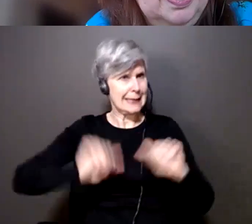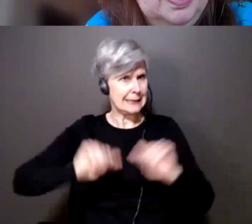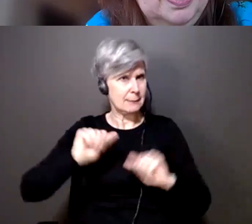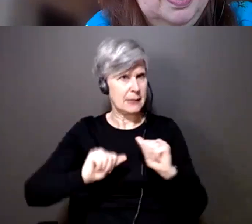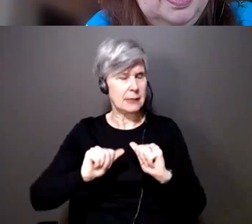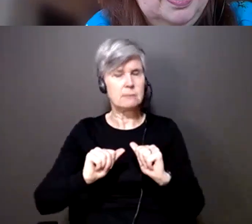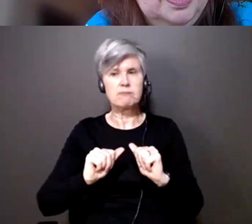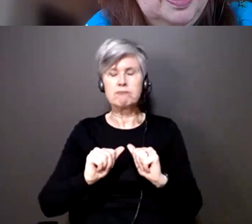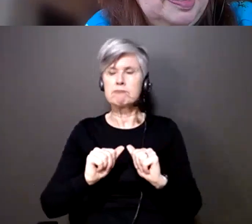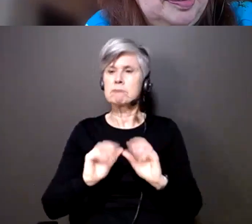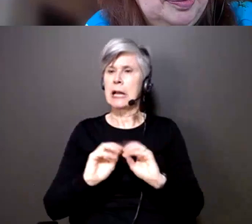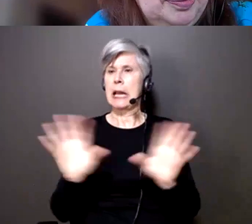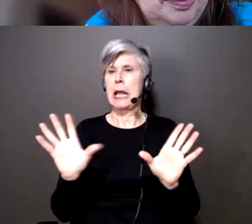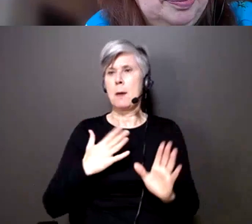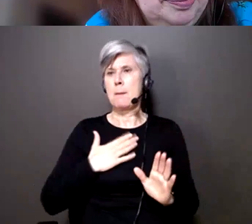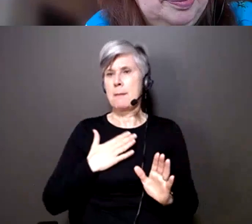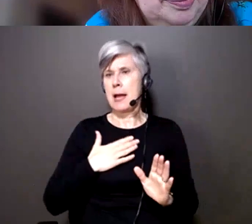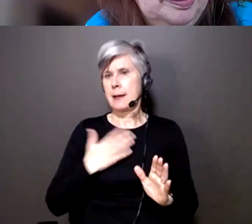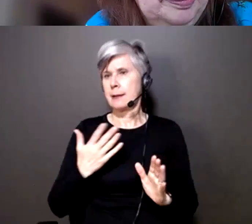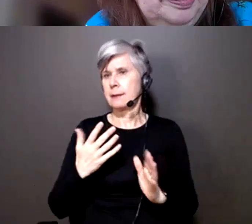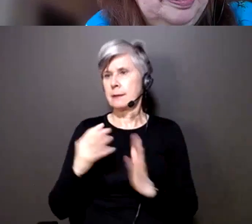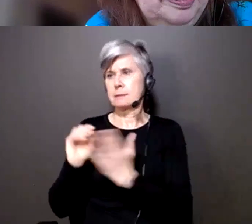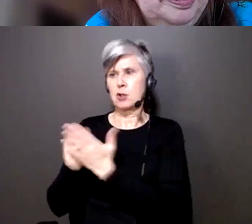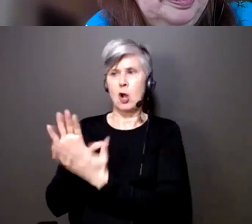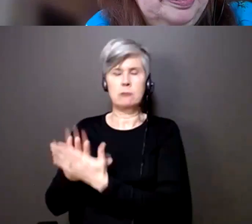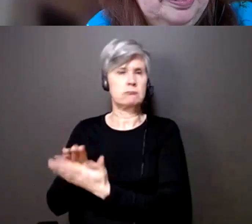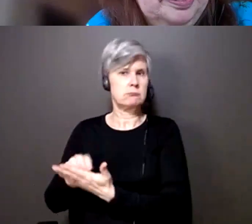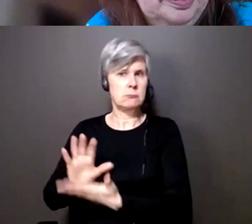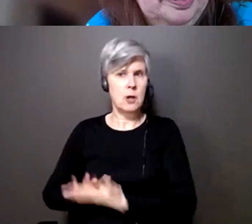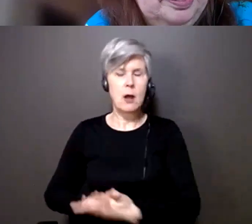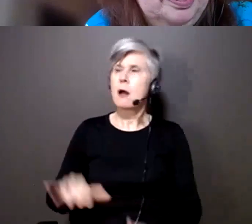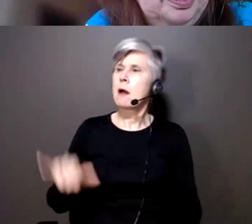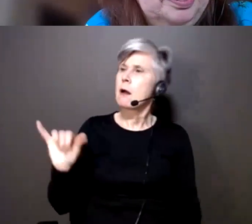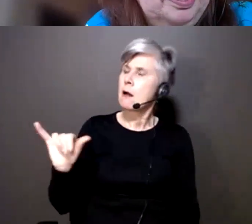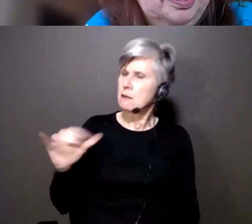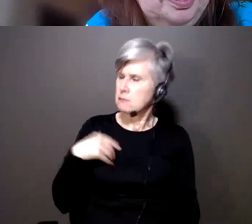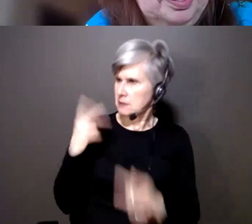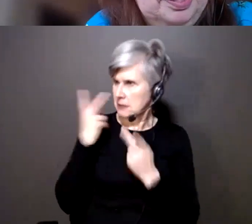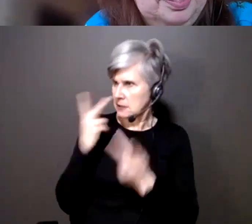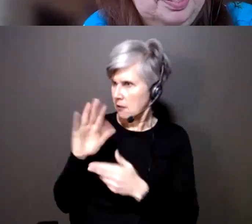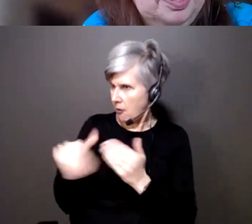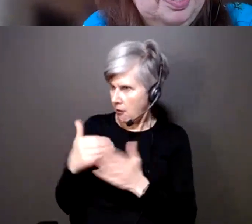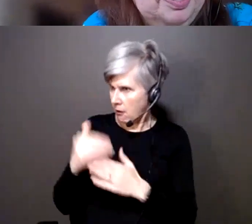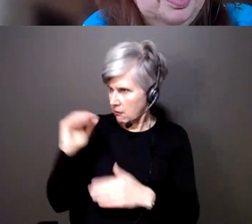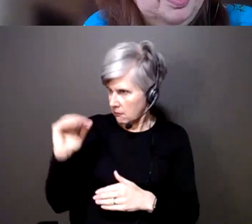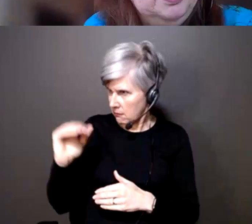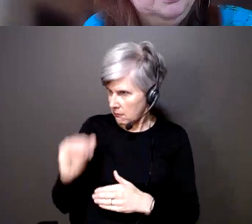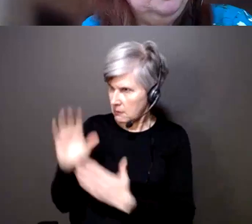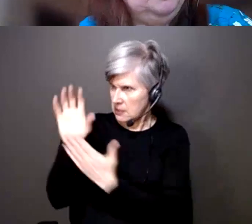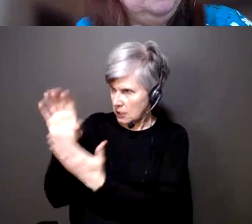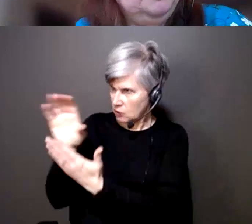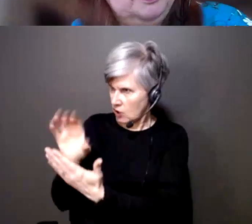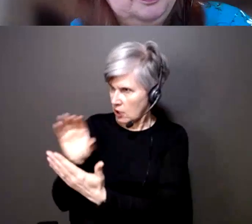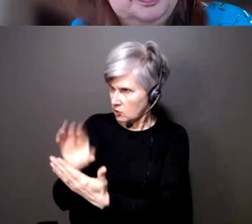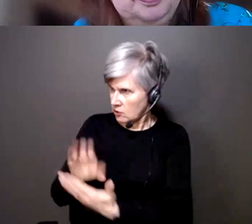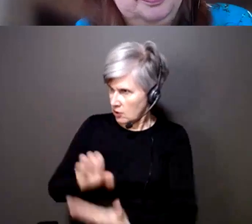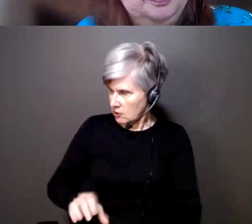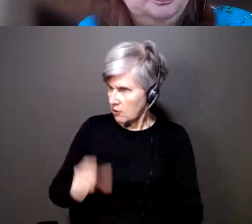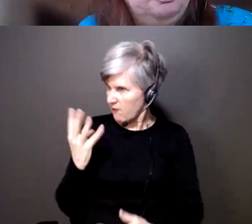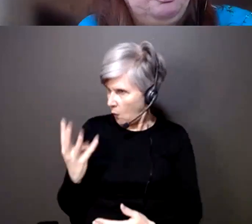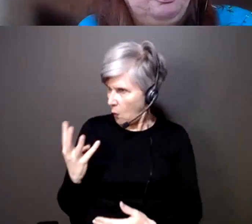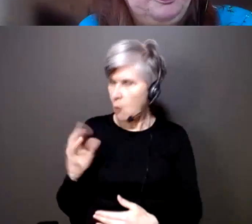see all your solutions are documented in section 4. That's awesome. Thanks for walking me through this document, Elizabeth. I look forward to